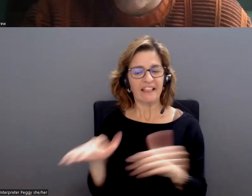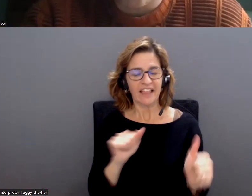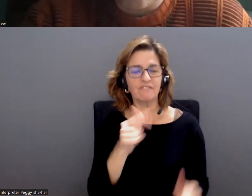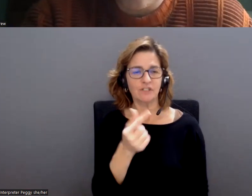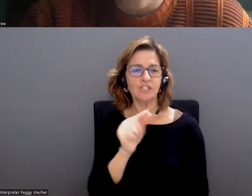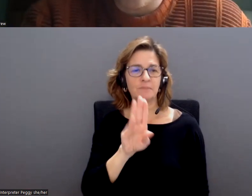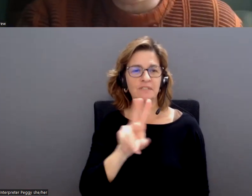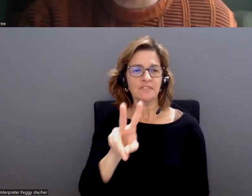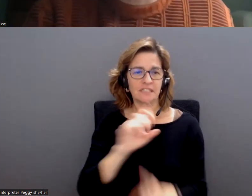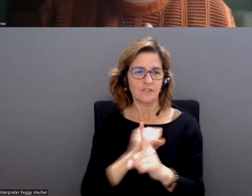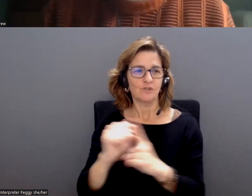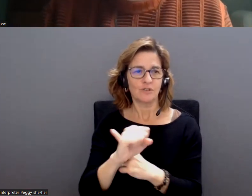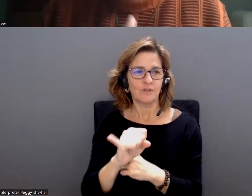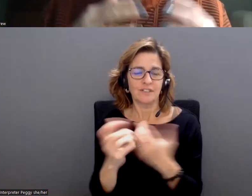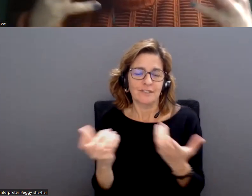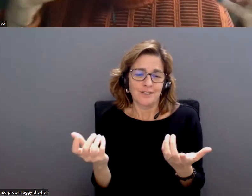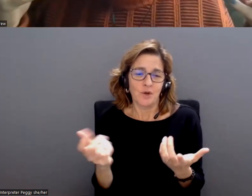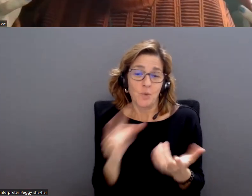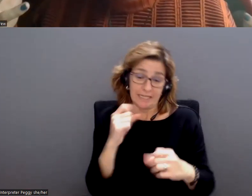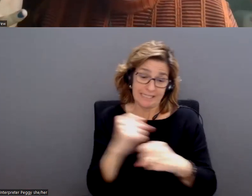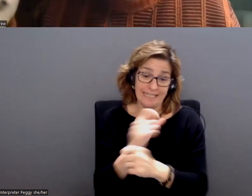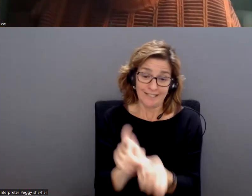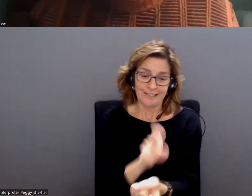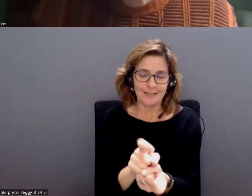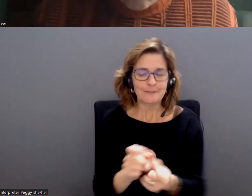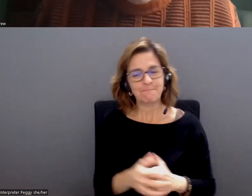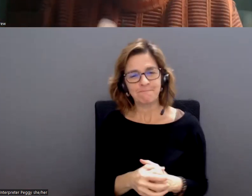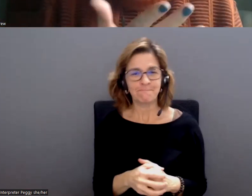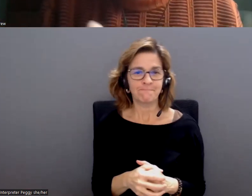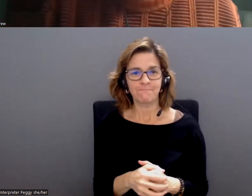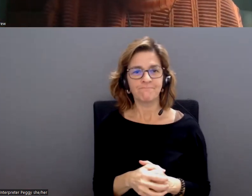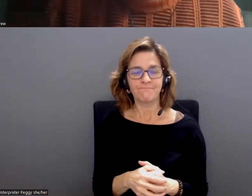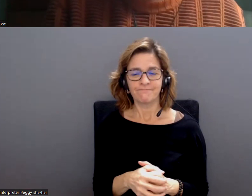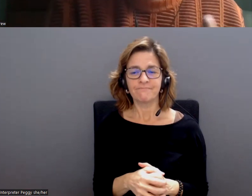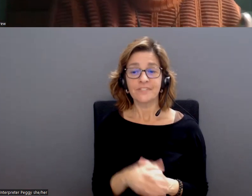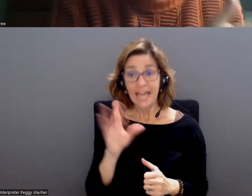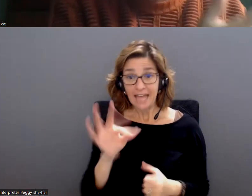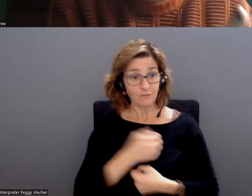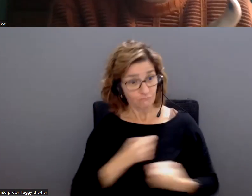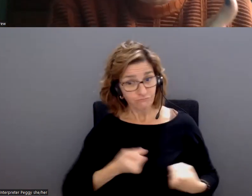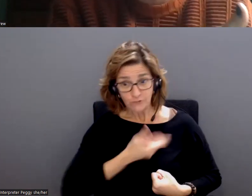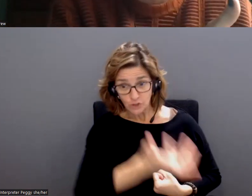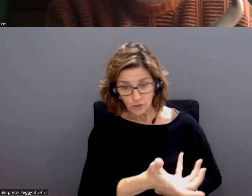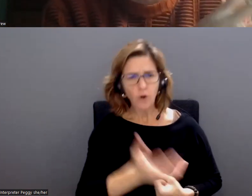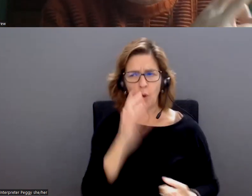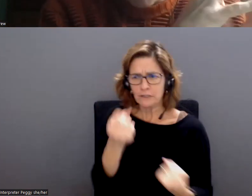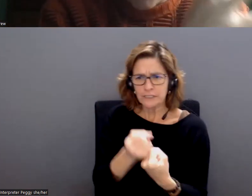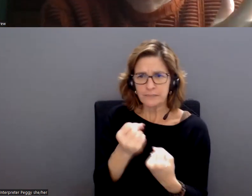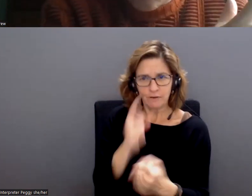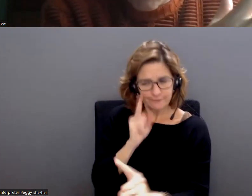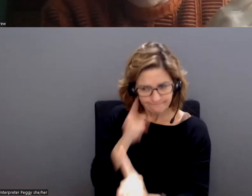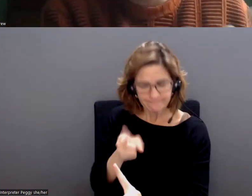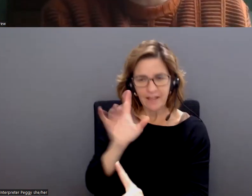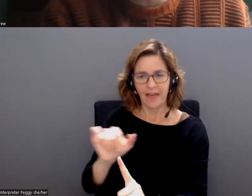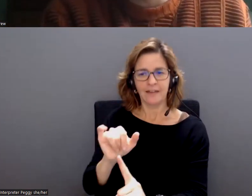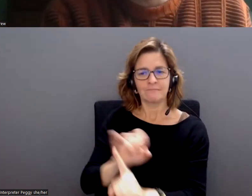GBV background that they would be then supported specifically in that